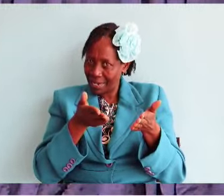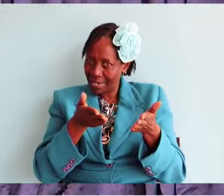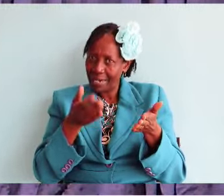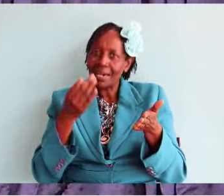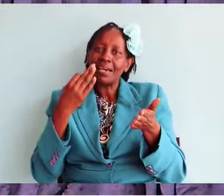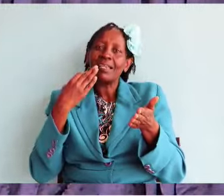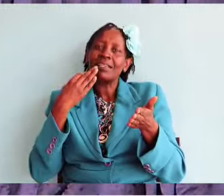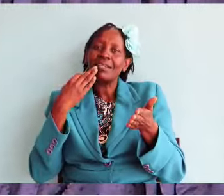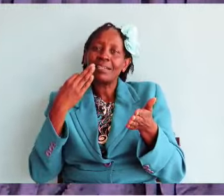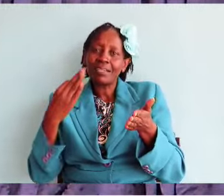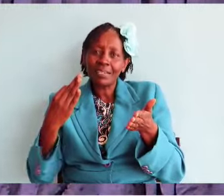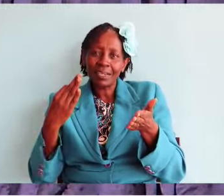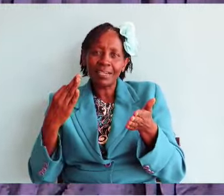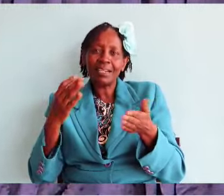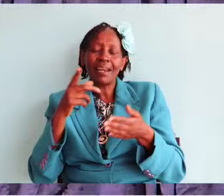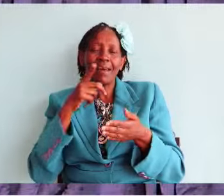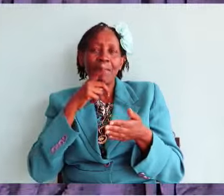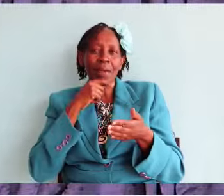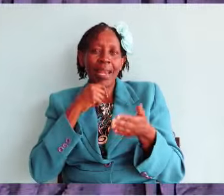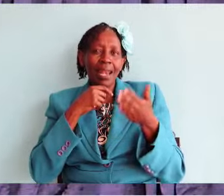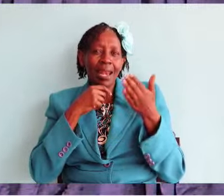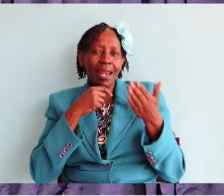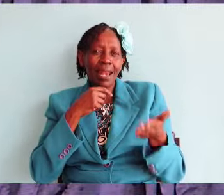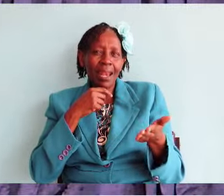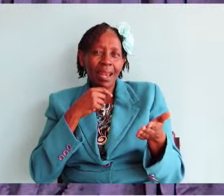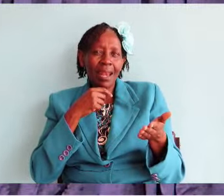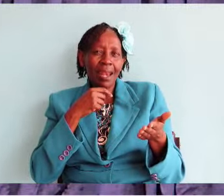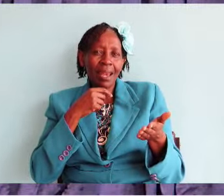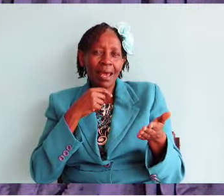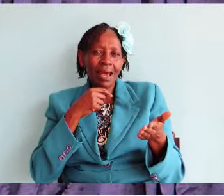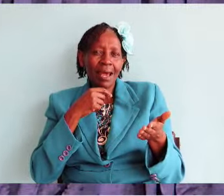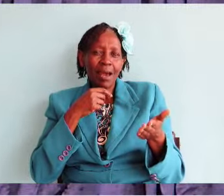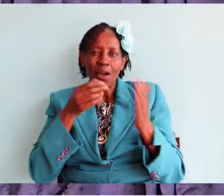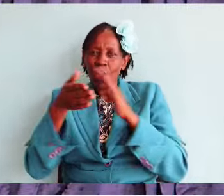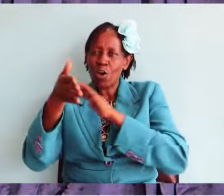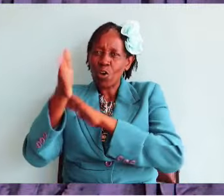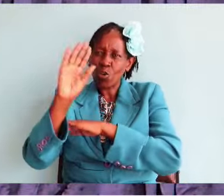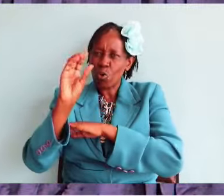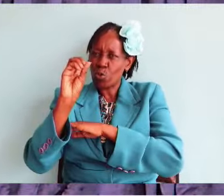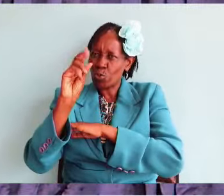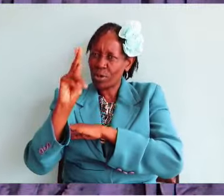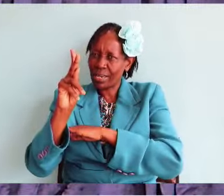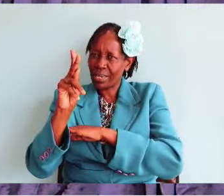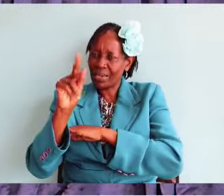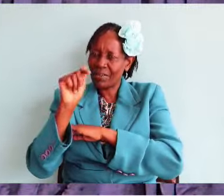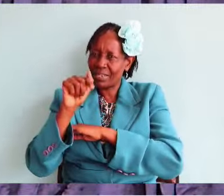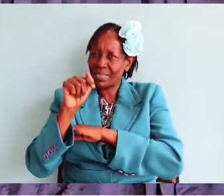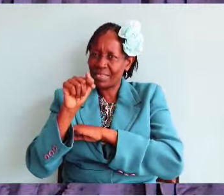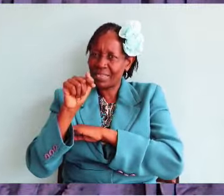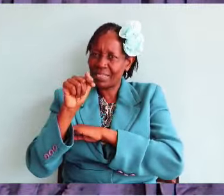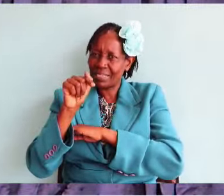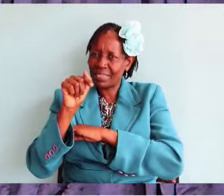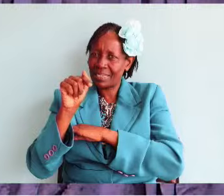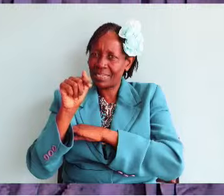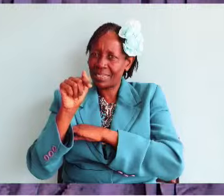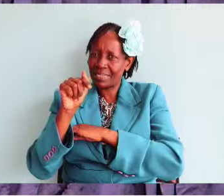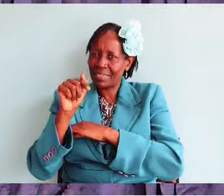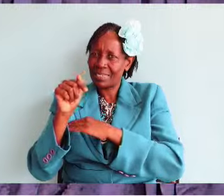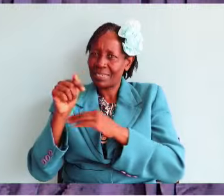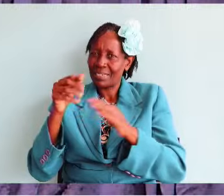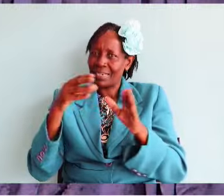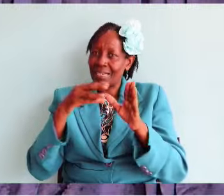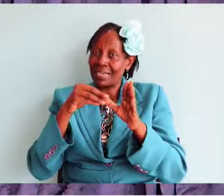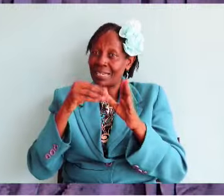300 men. God is okay with this. And Gideon is